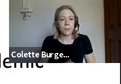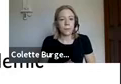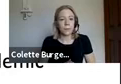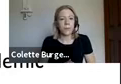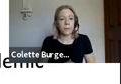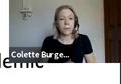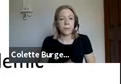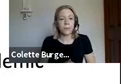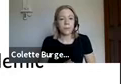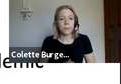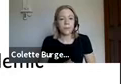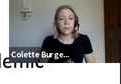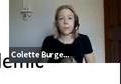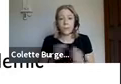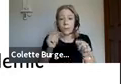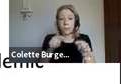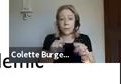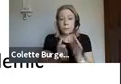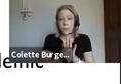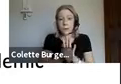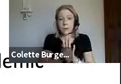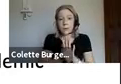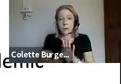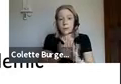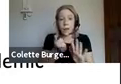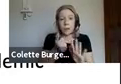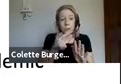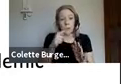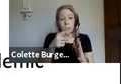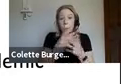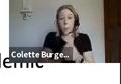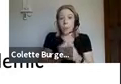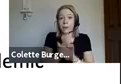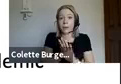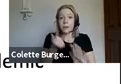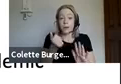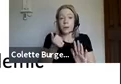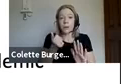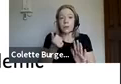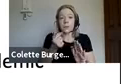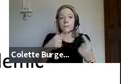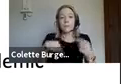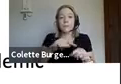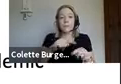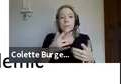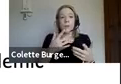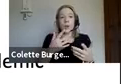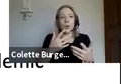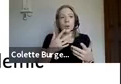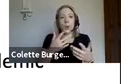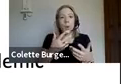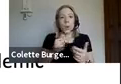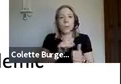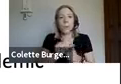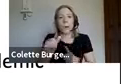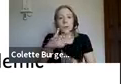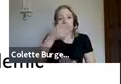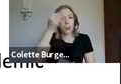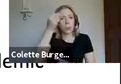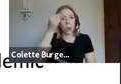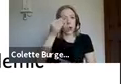But even if these skills, or even with these skills, they're not best learned in a